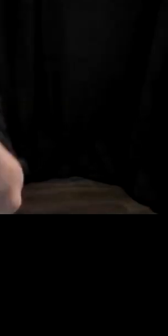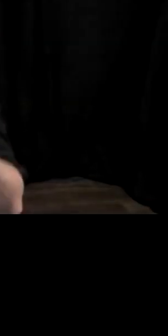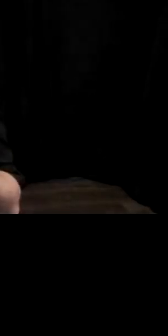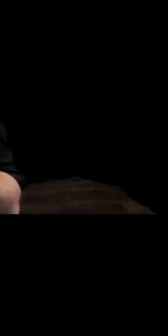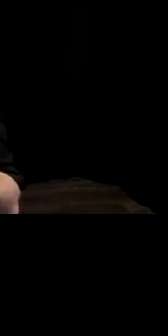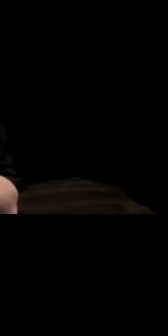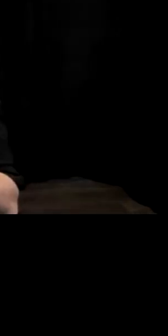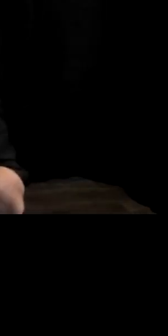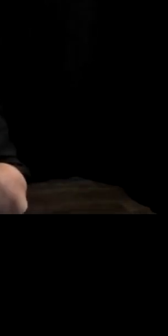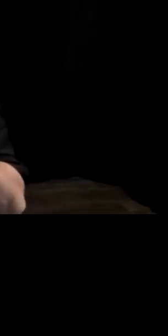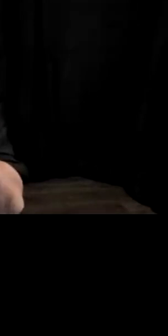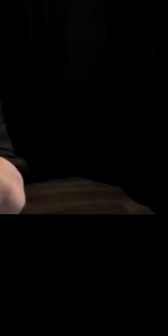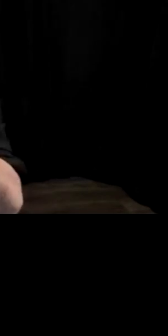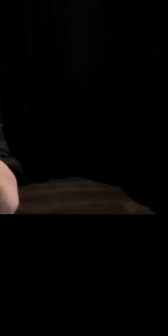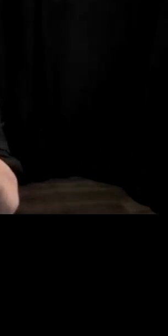increasing.